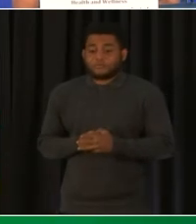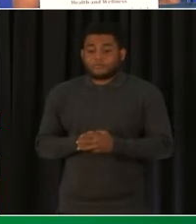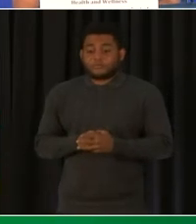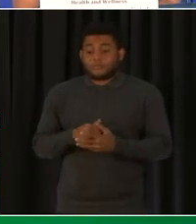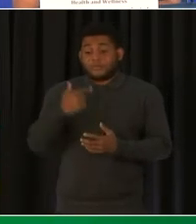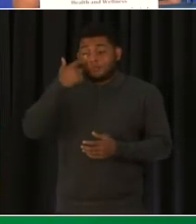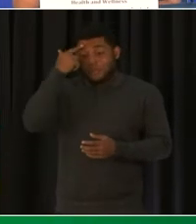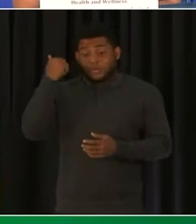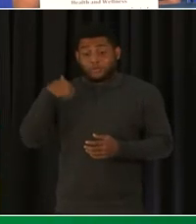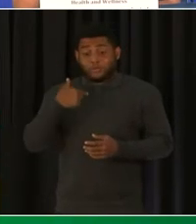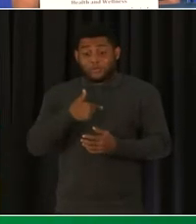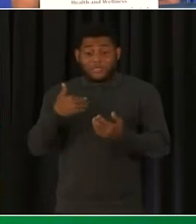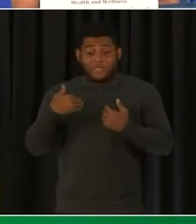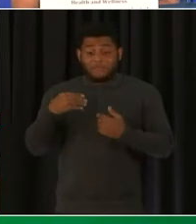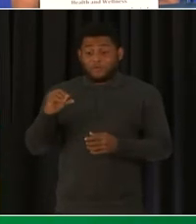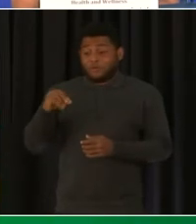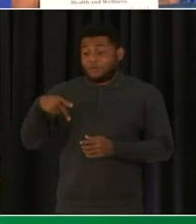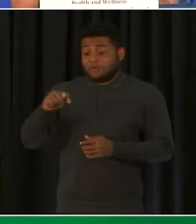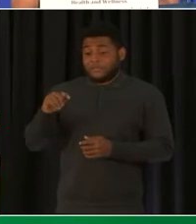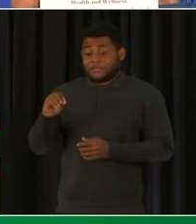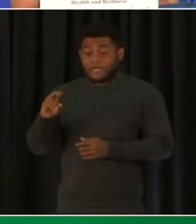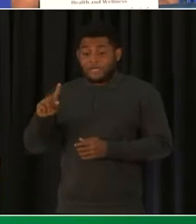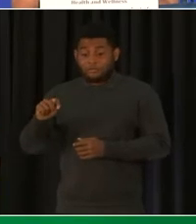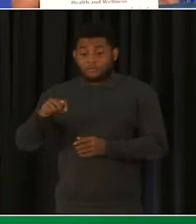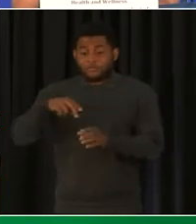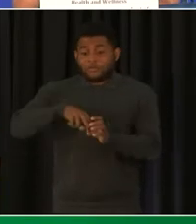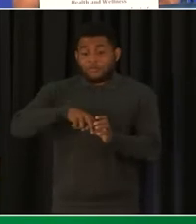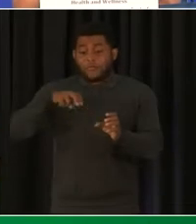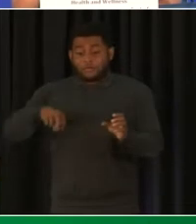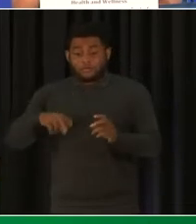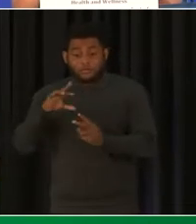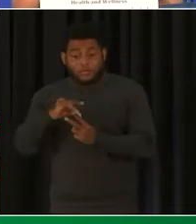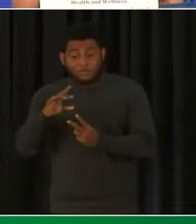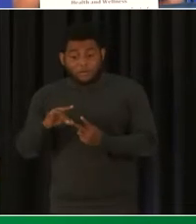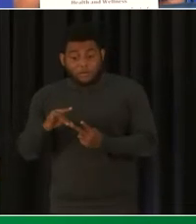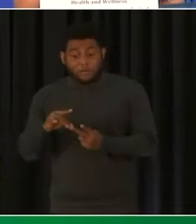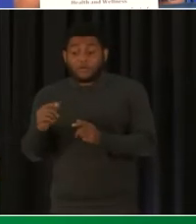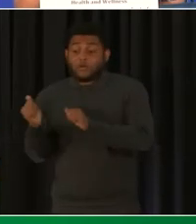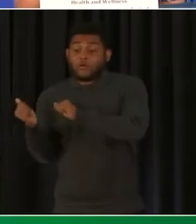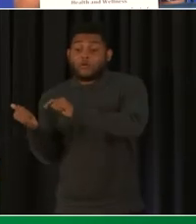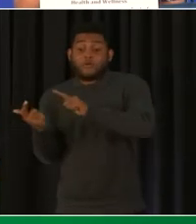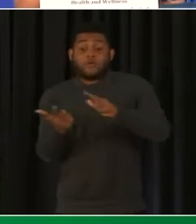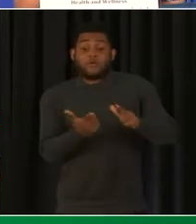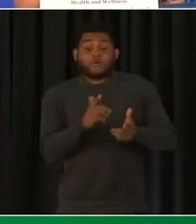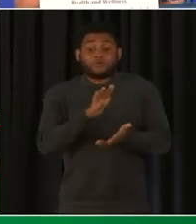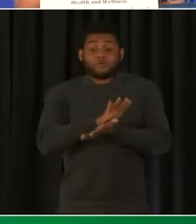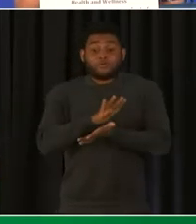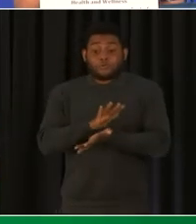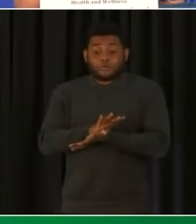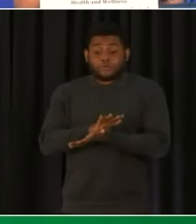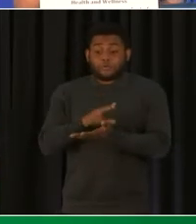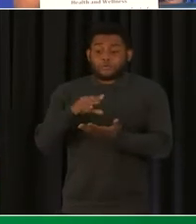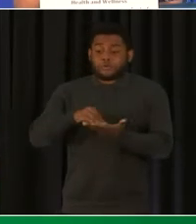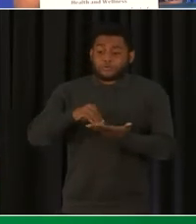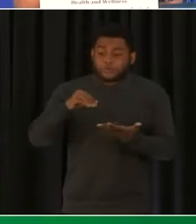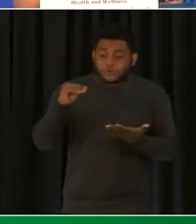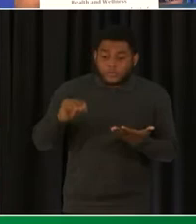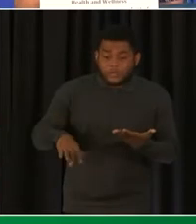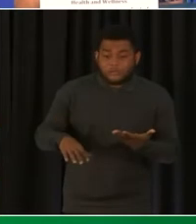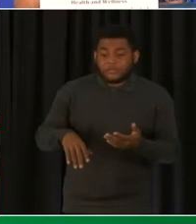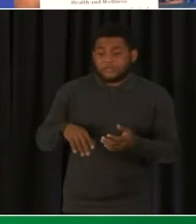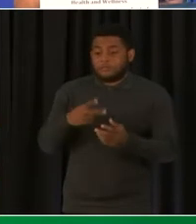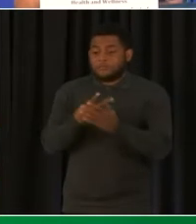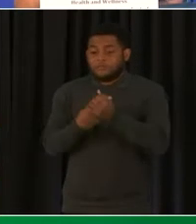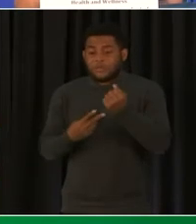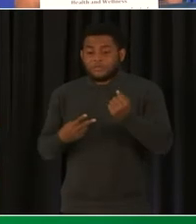opt-out protocol, all DC Public Schools students are automatically eligible for asymptomatic or